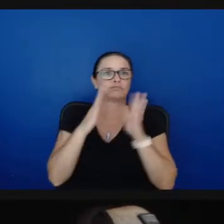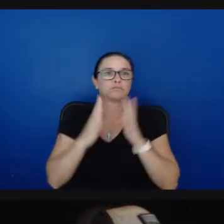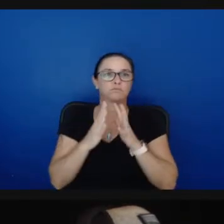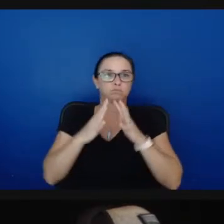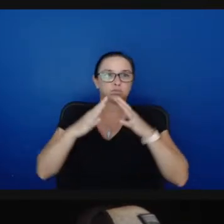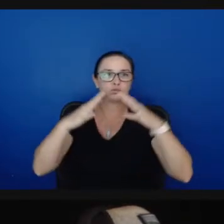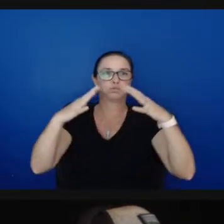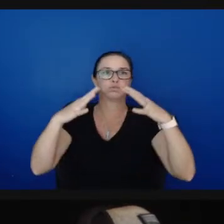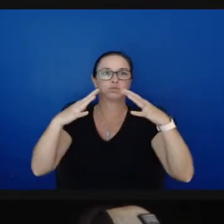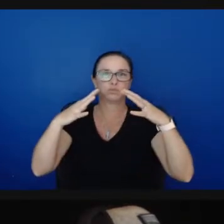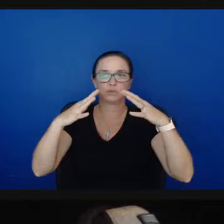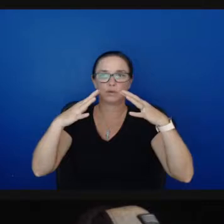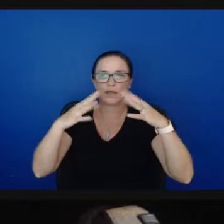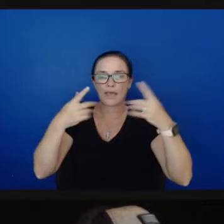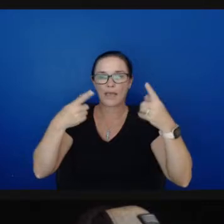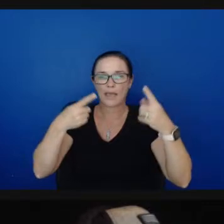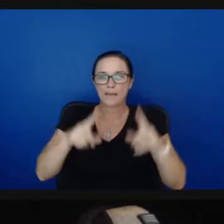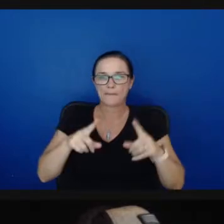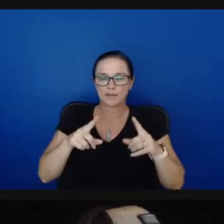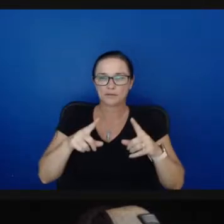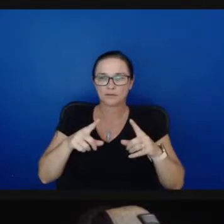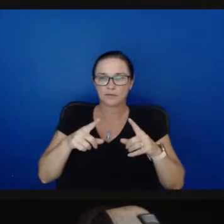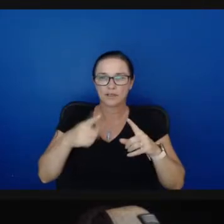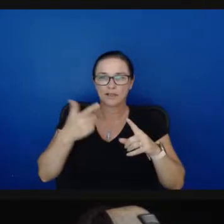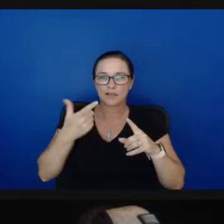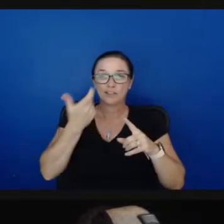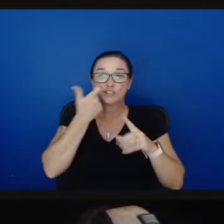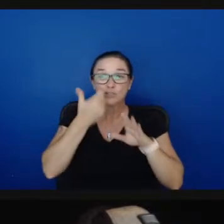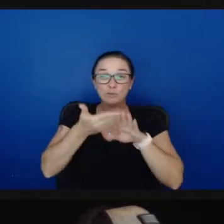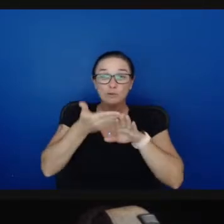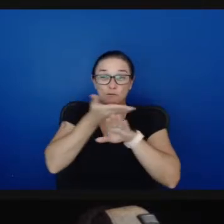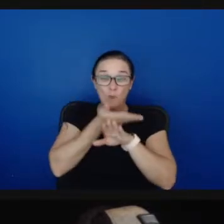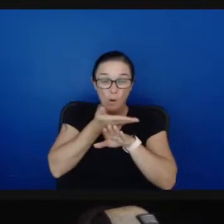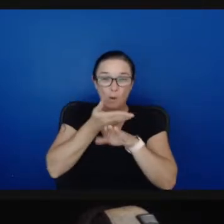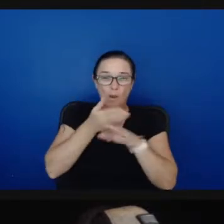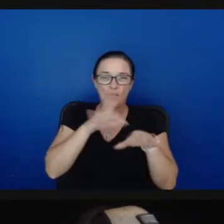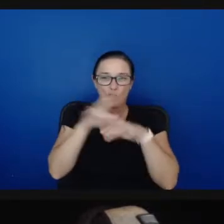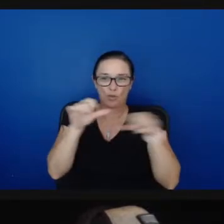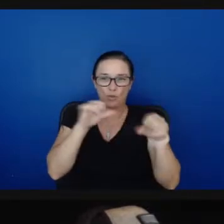through just ahead of the earthquakes on the Southwest Rift.